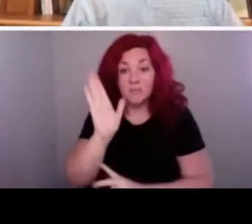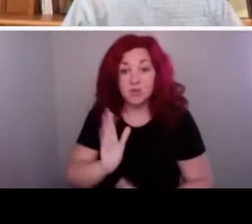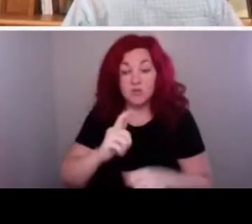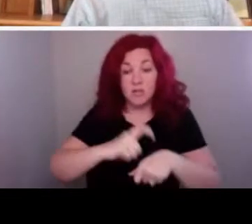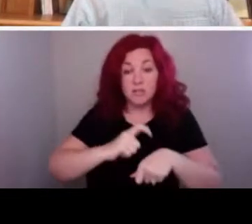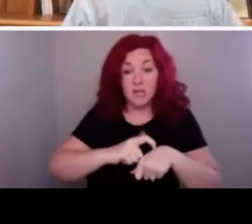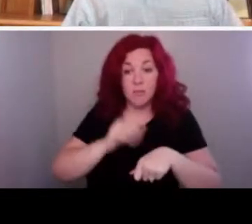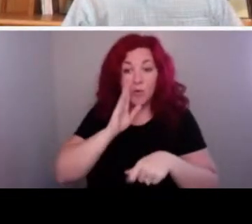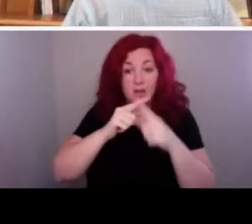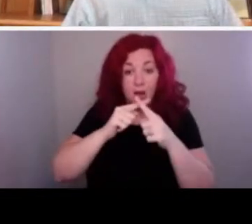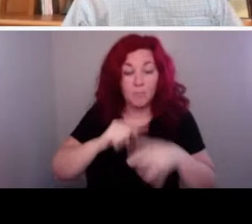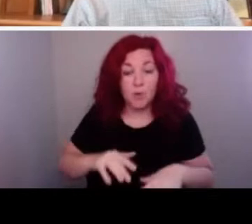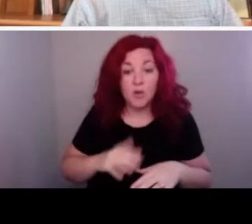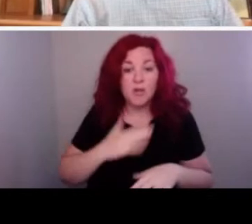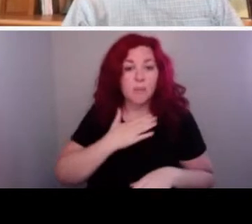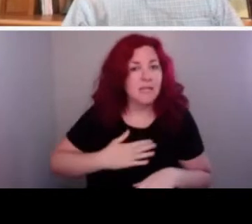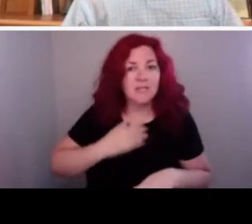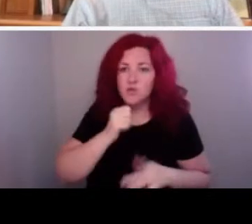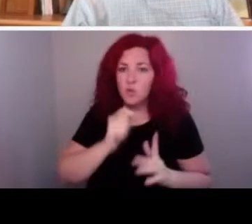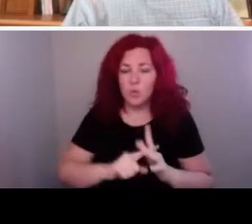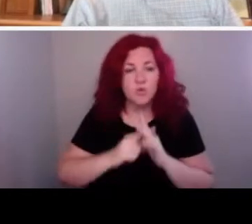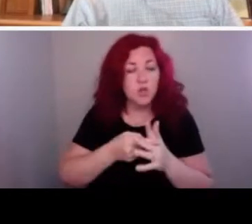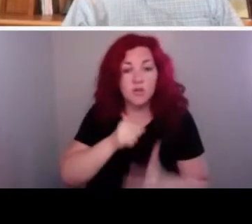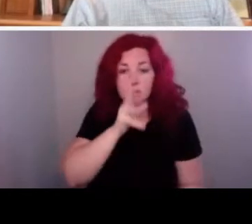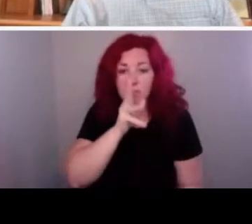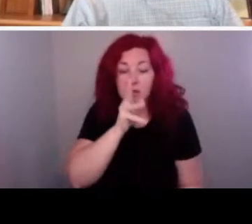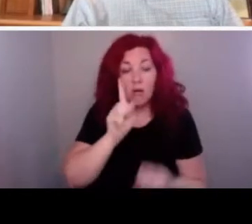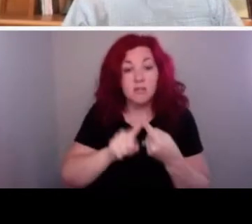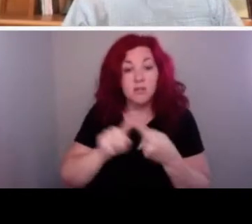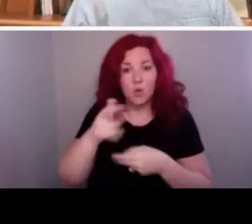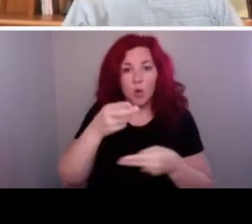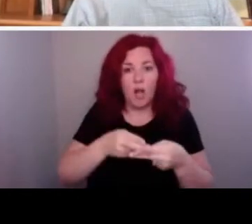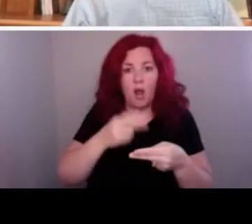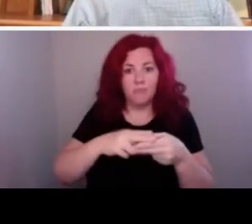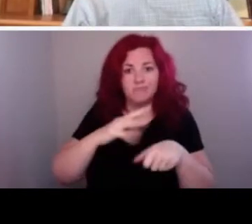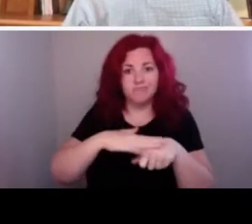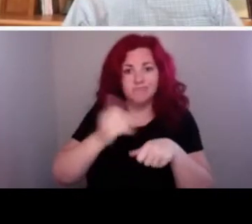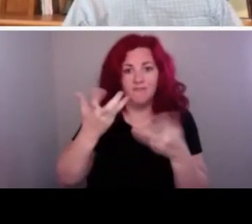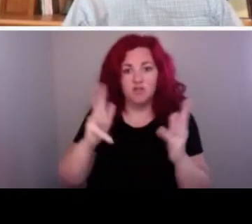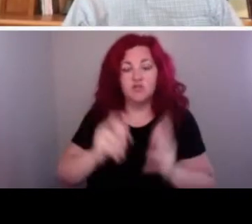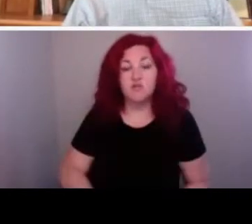unmuted please do not begin speaking until your name is called